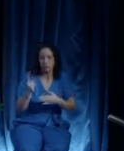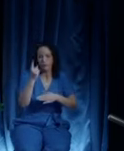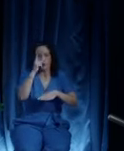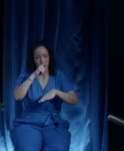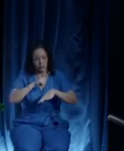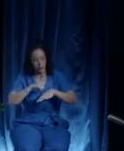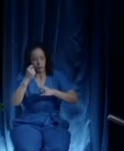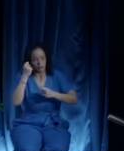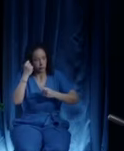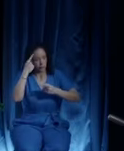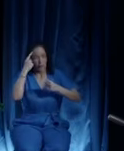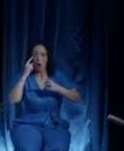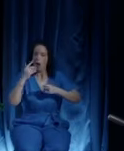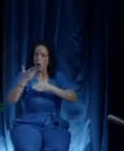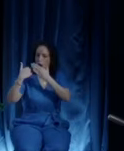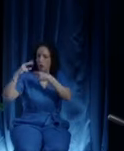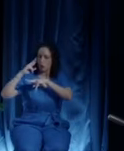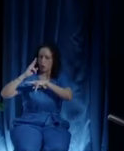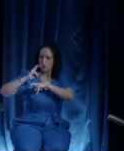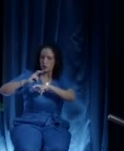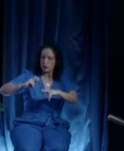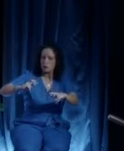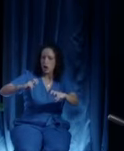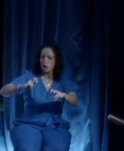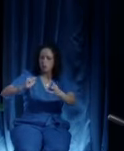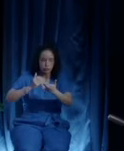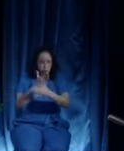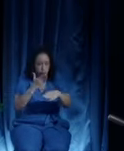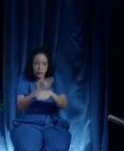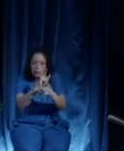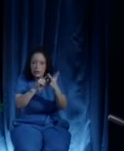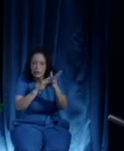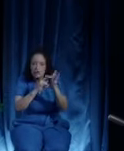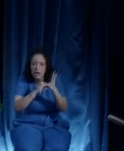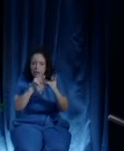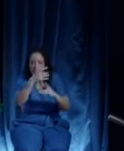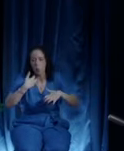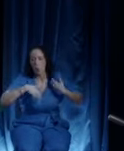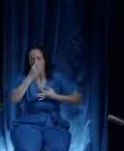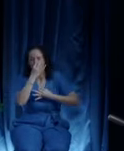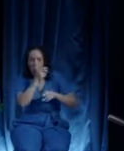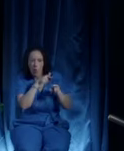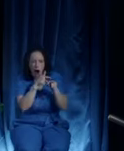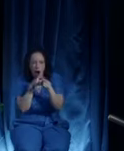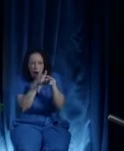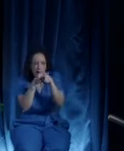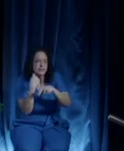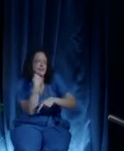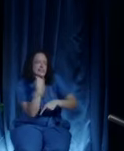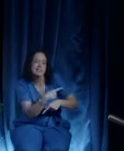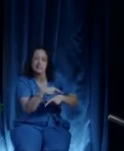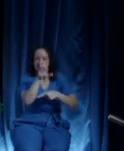of historical research was through working on James and his passion for hunting, and I just went from there.